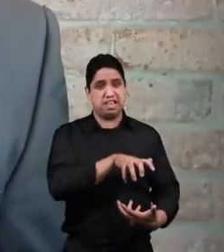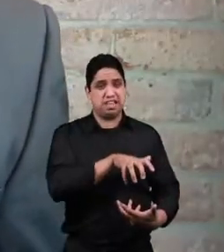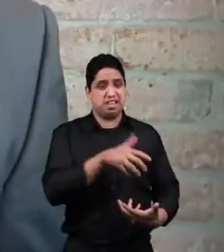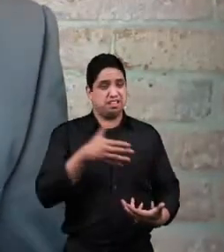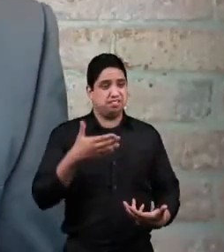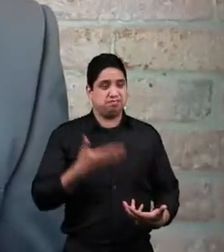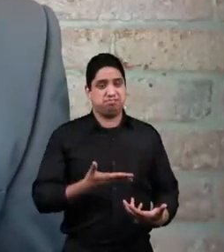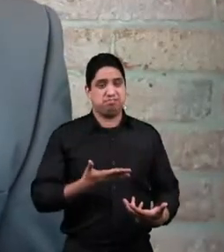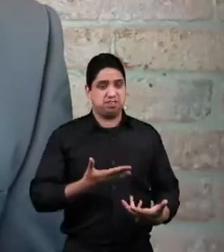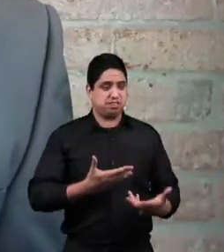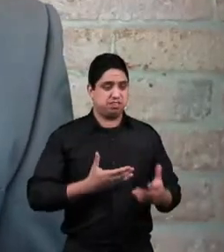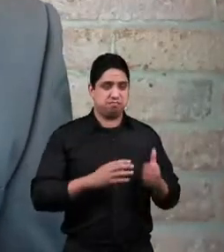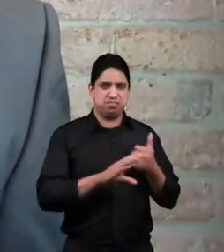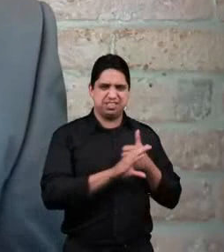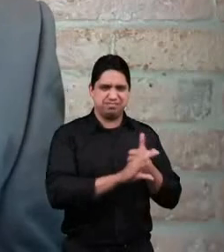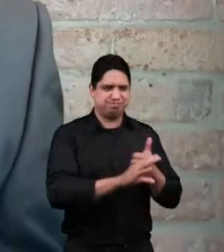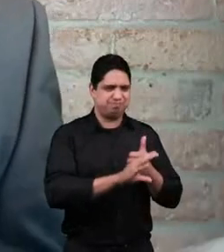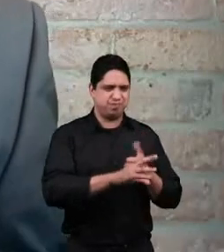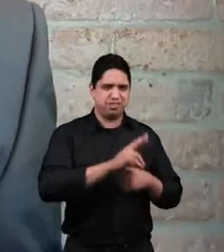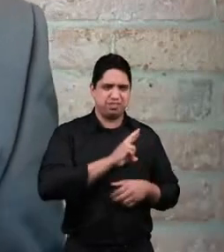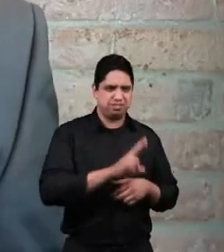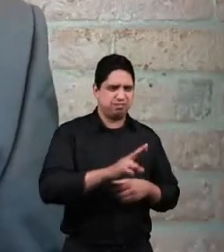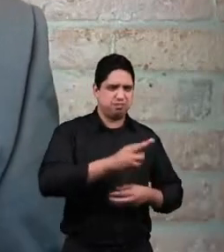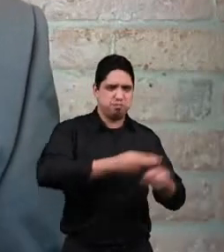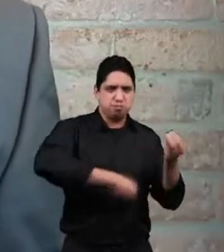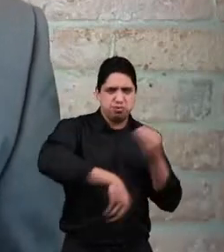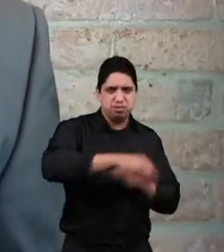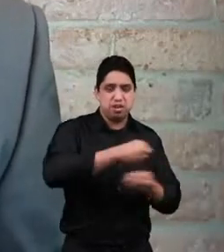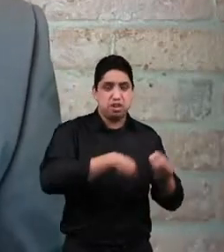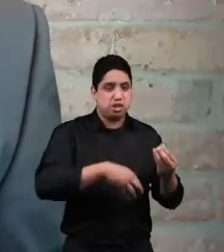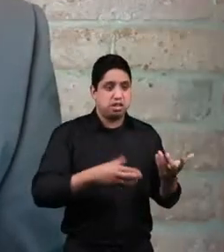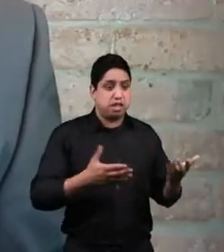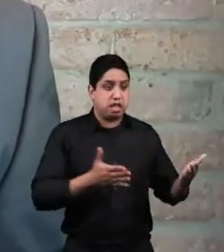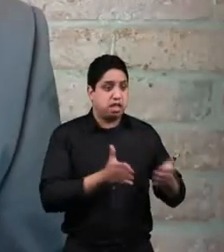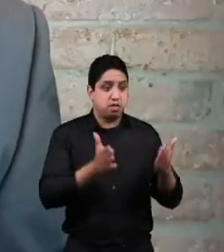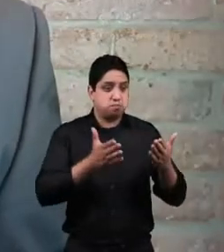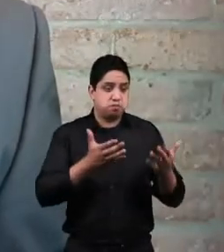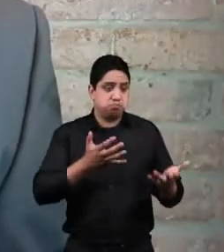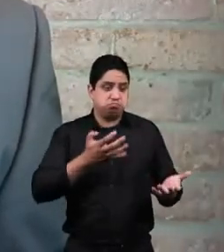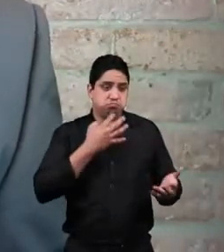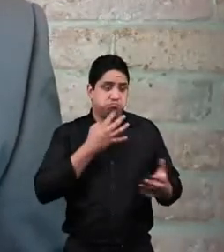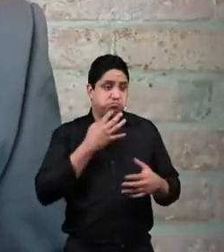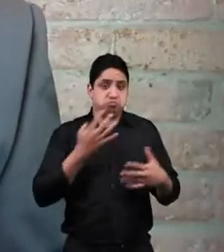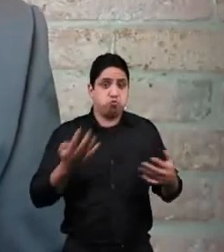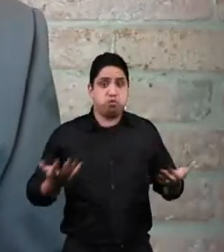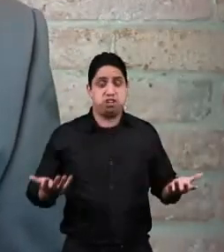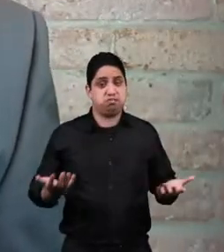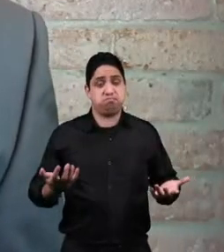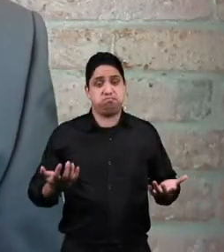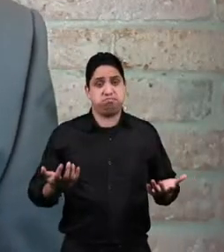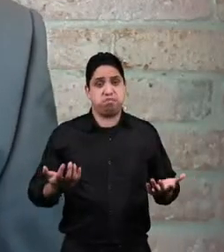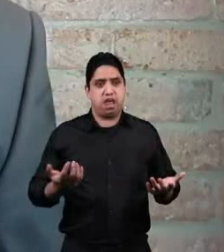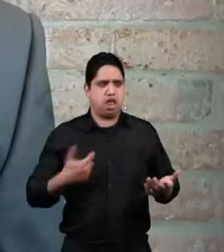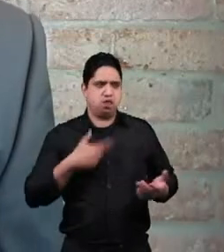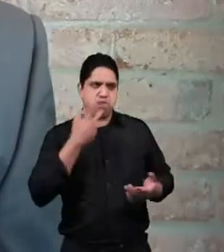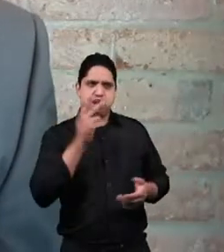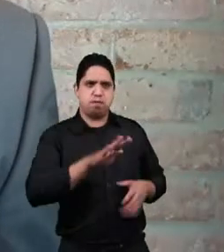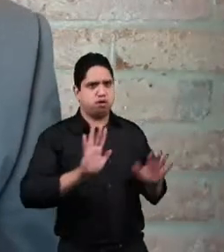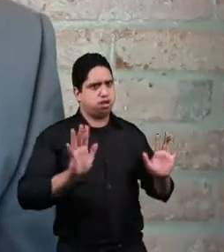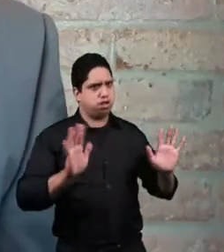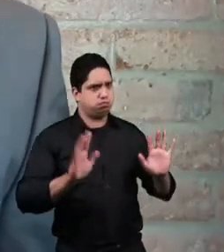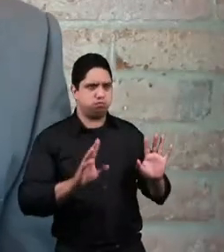world is in the arms of a Christianism which cannot show the way.